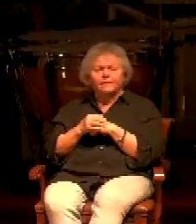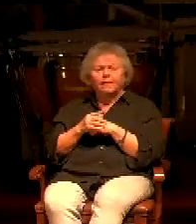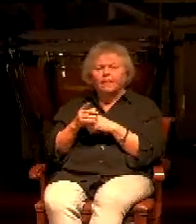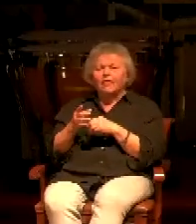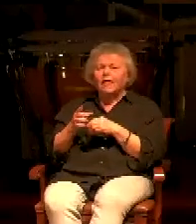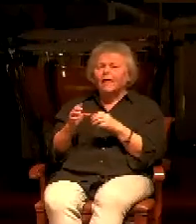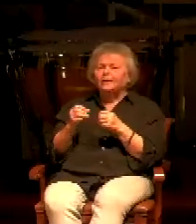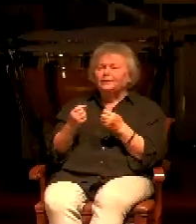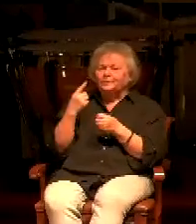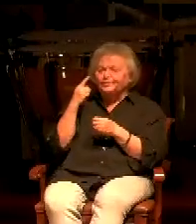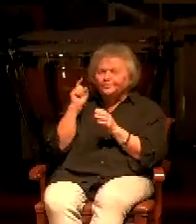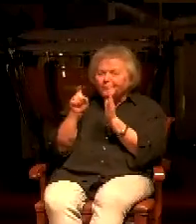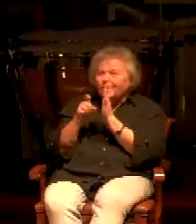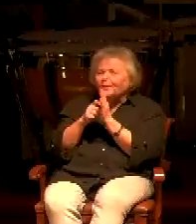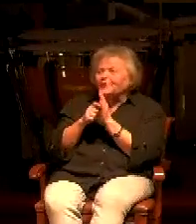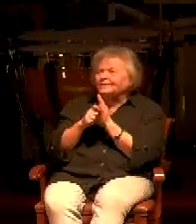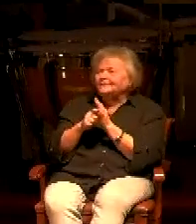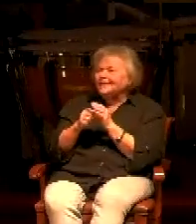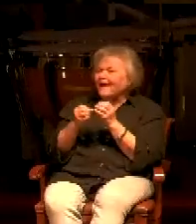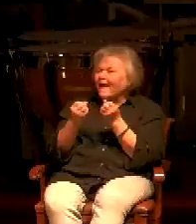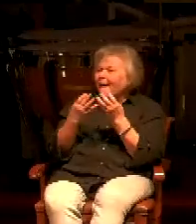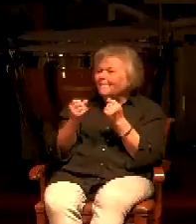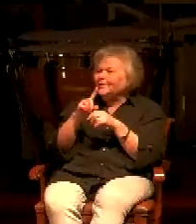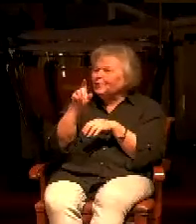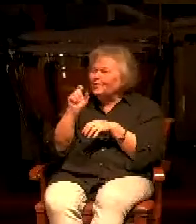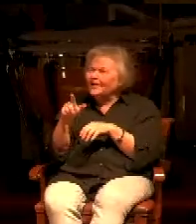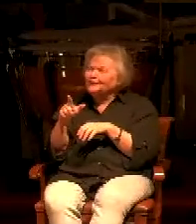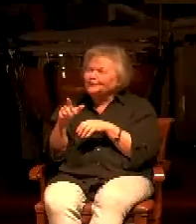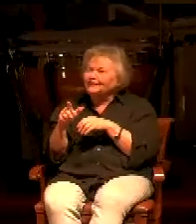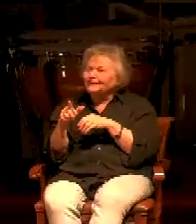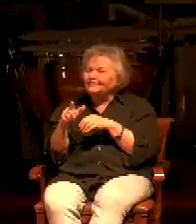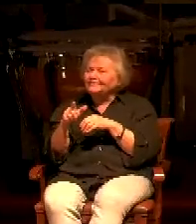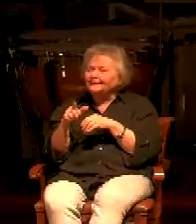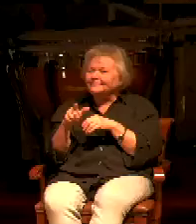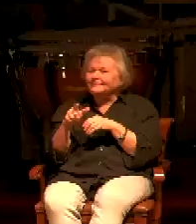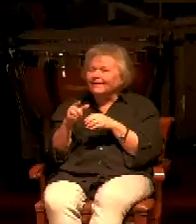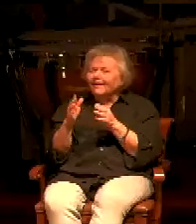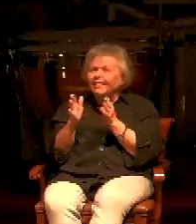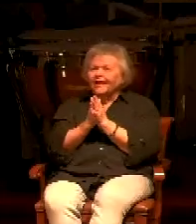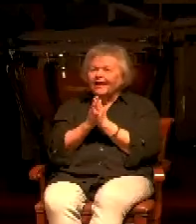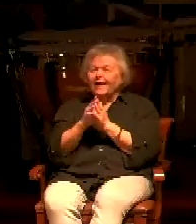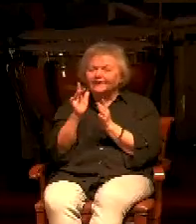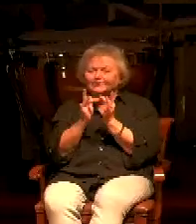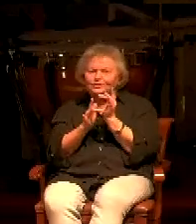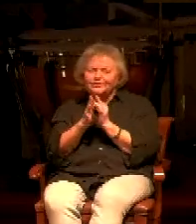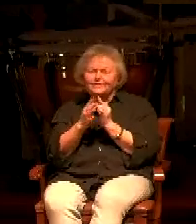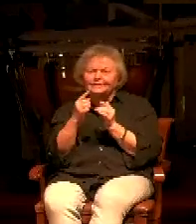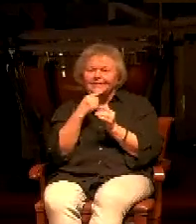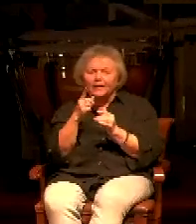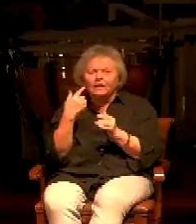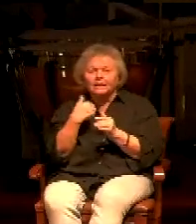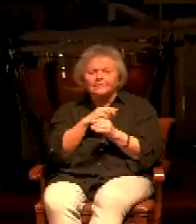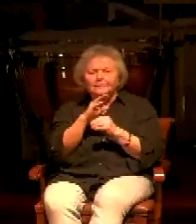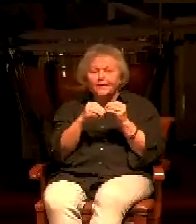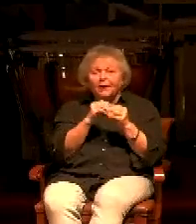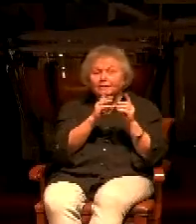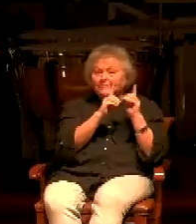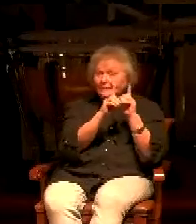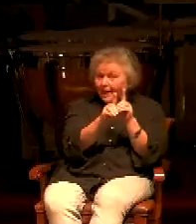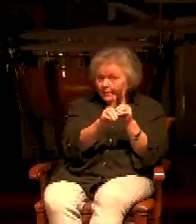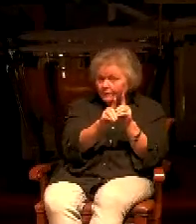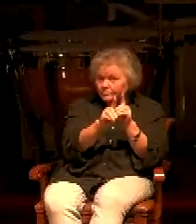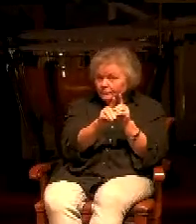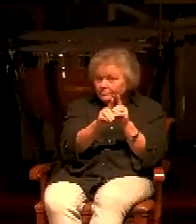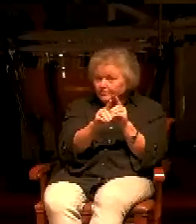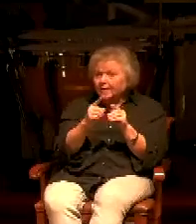Jesus? They asked him two. "Tell us about your disciples. Tell us about your teaching." Jesus only answers